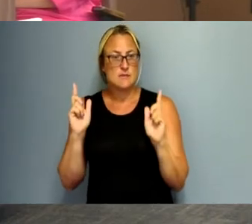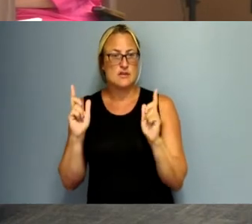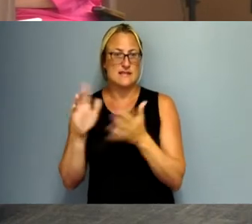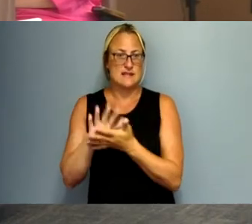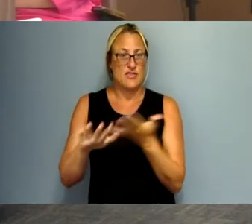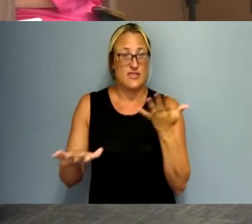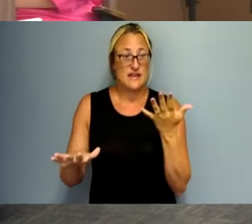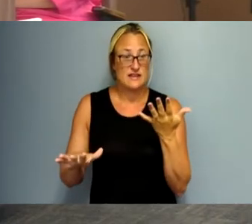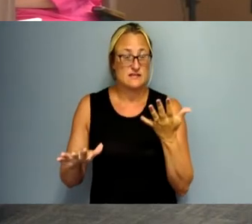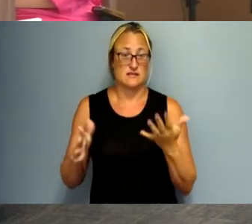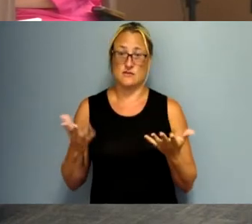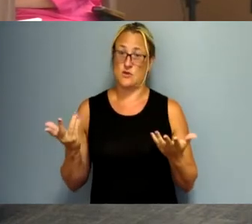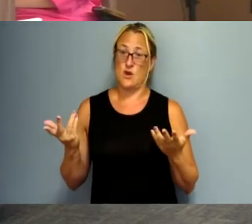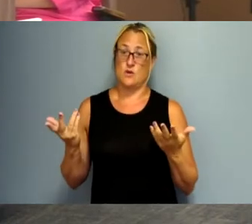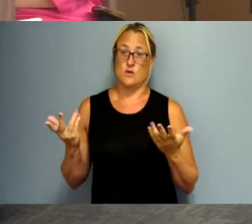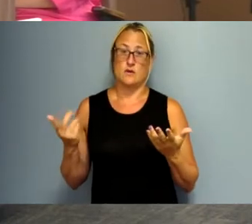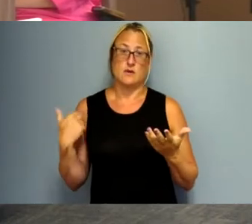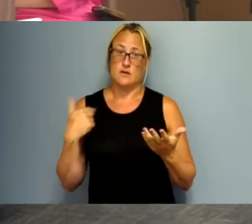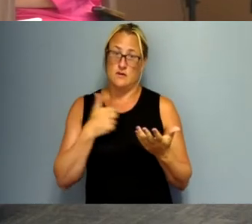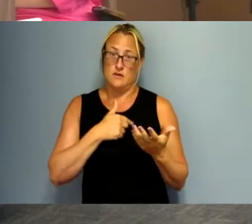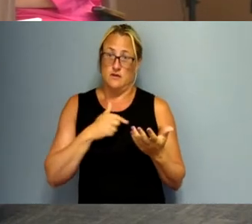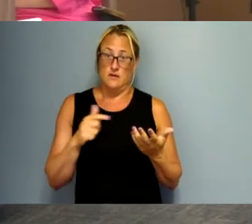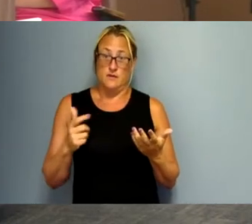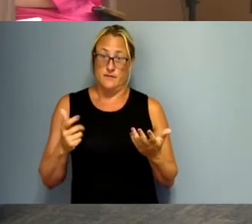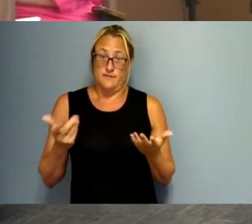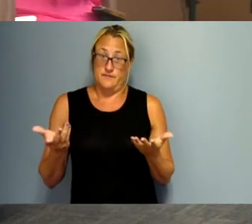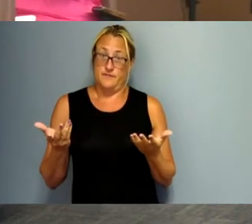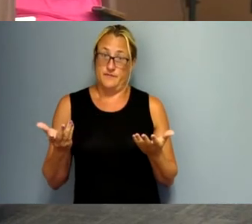things. So we have to, so